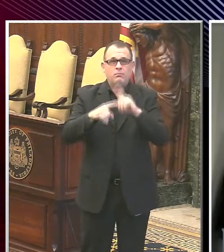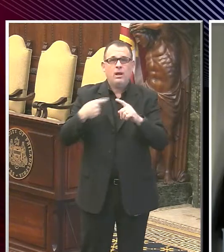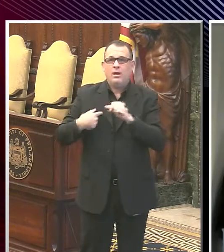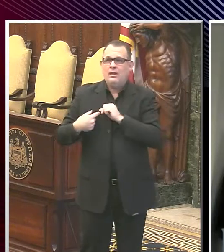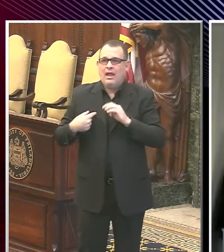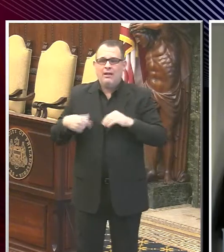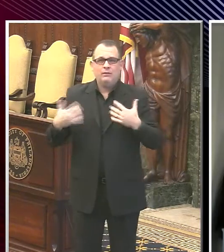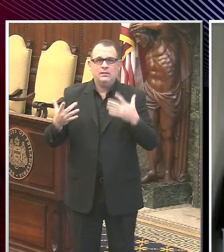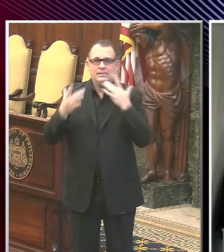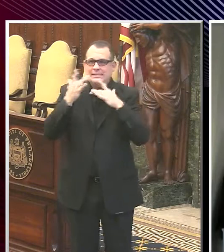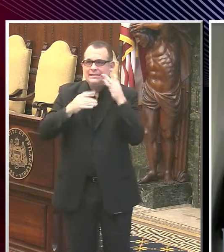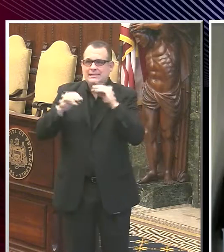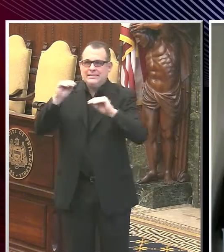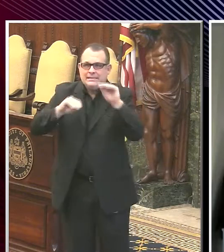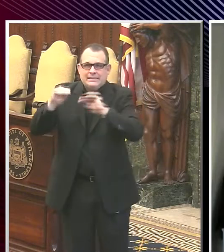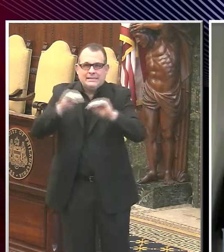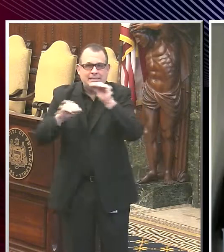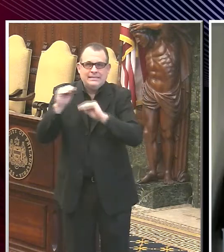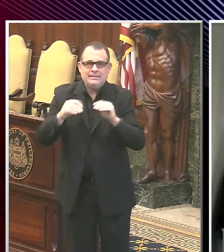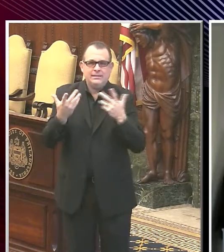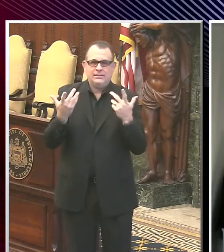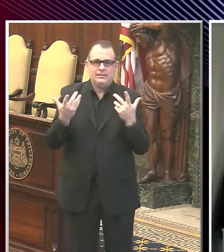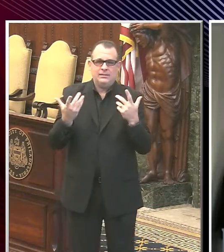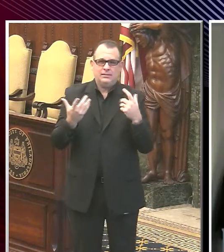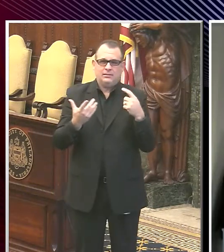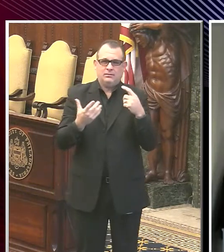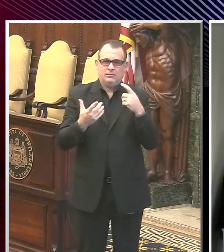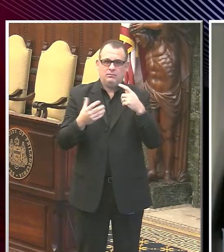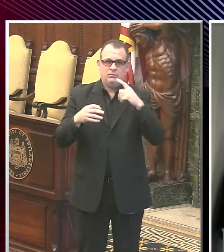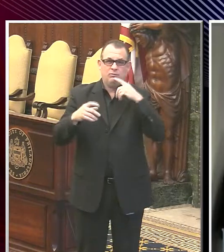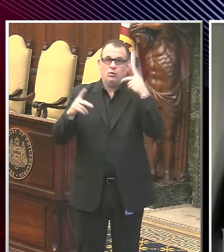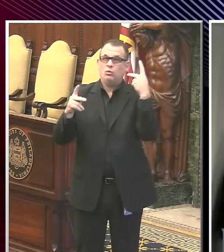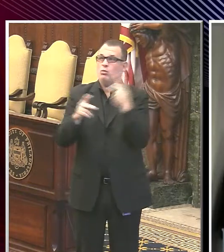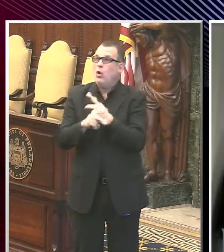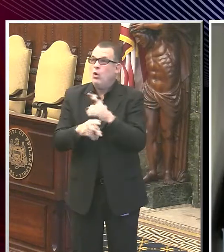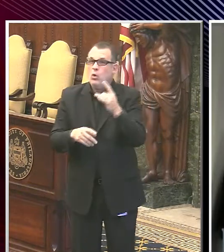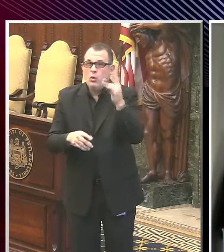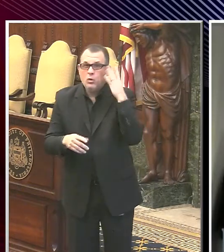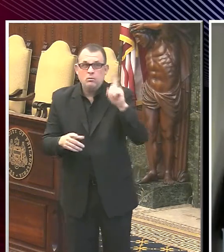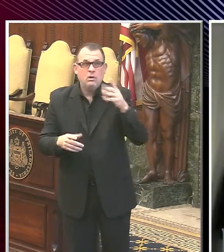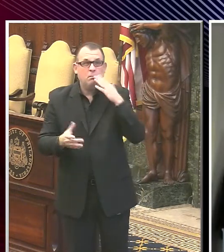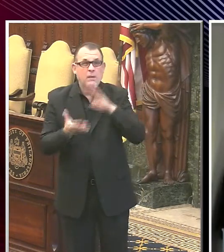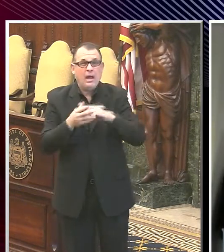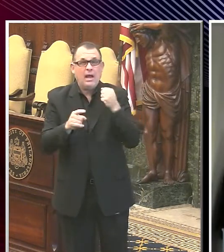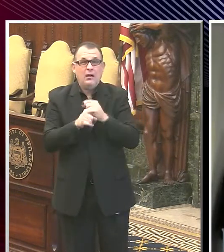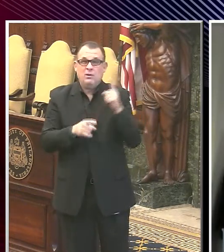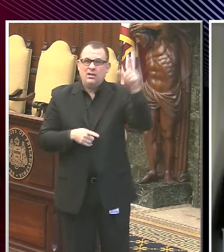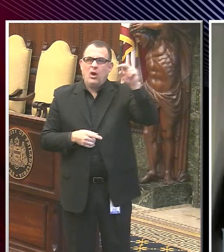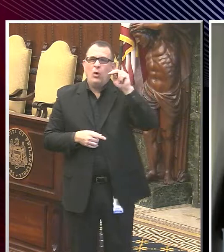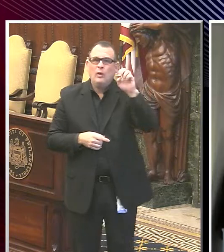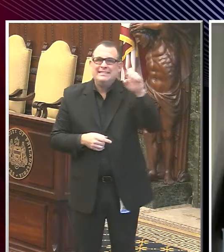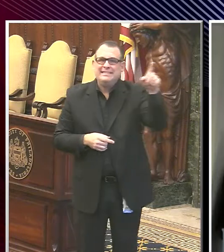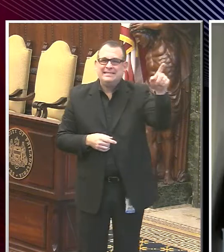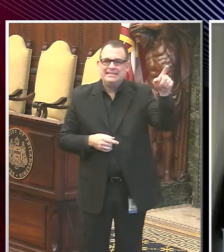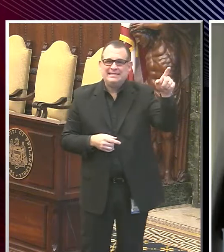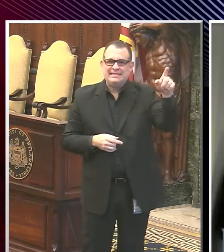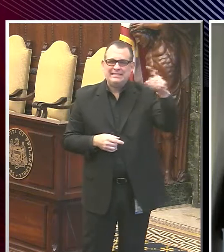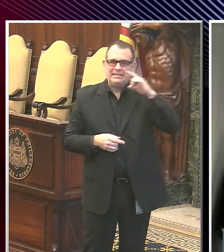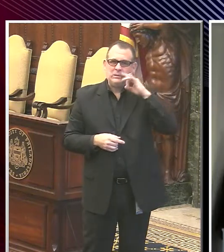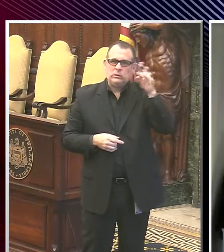weeks, the epidemic has been worst in the northeast section of Philadelphia, so the hospitals in that area have been particularly hard